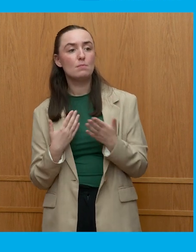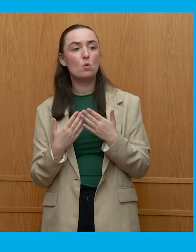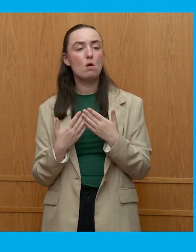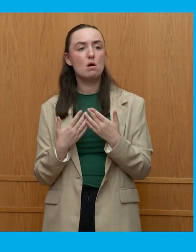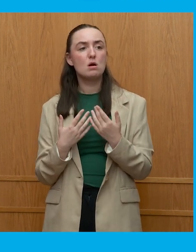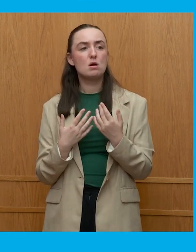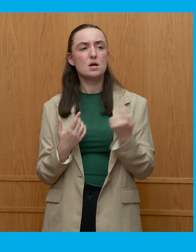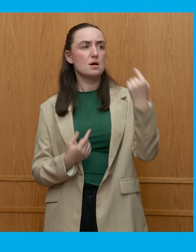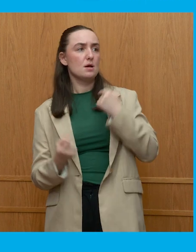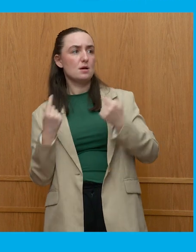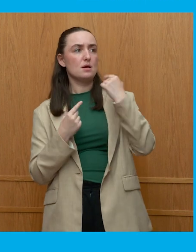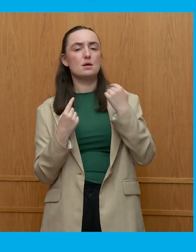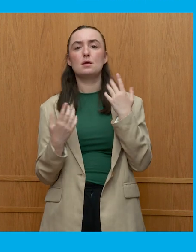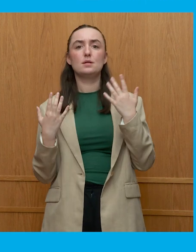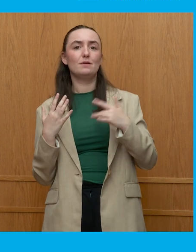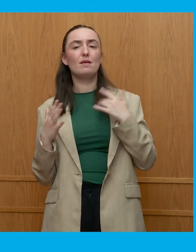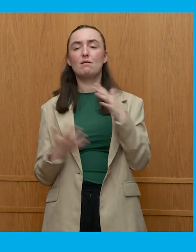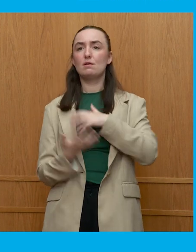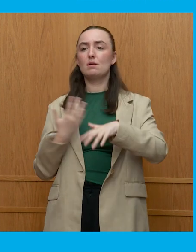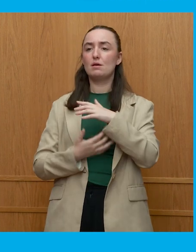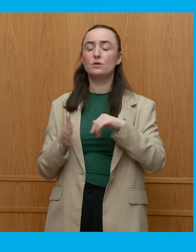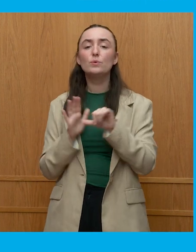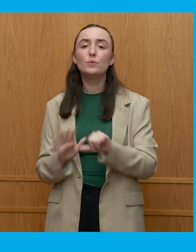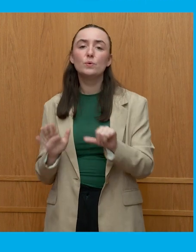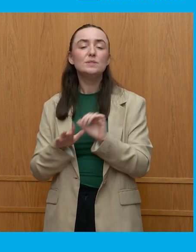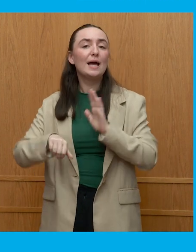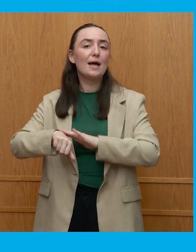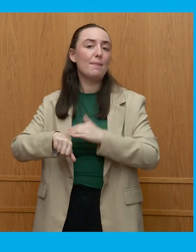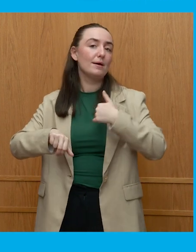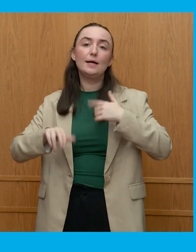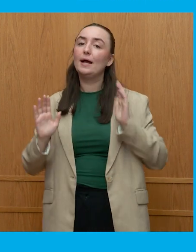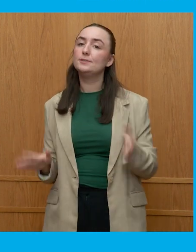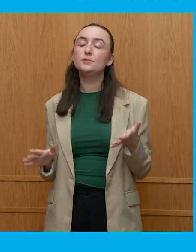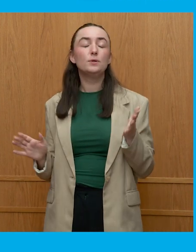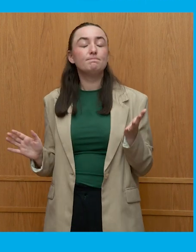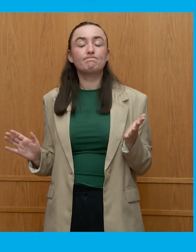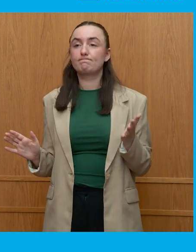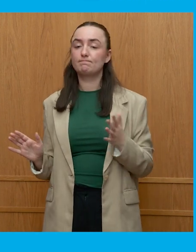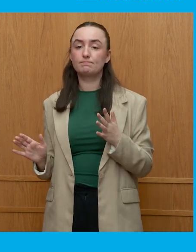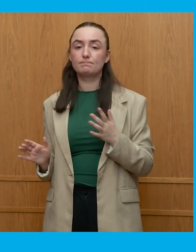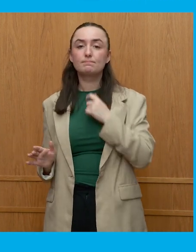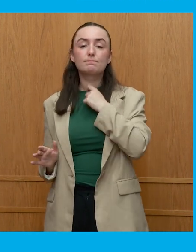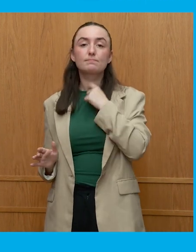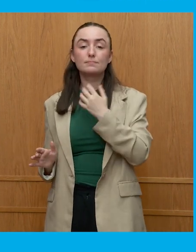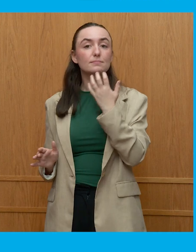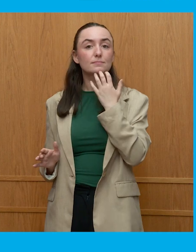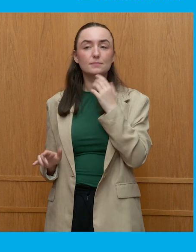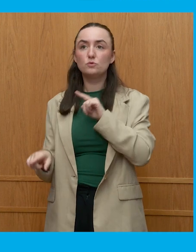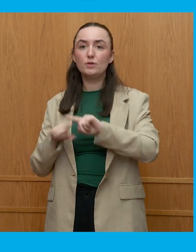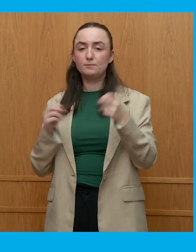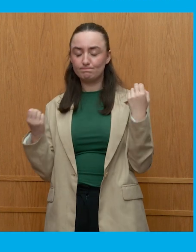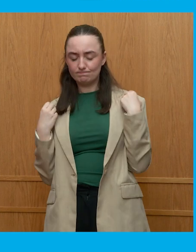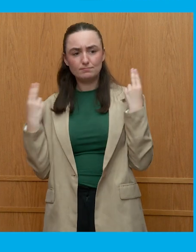you. So it was very complicated. I had to try to show that I also was very able to defend